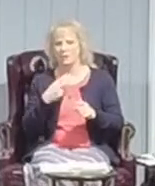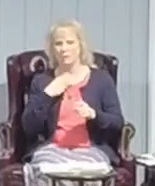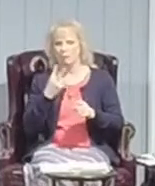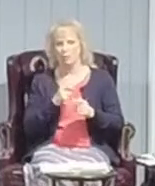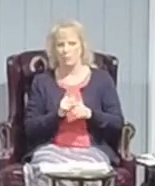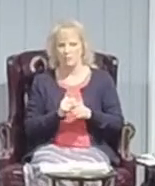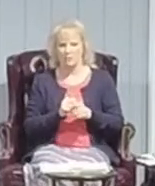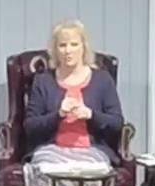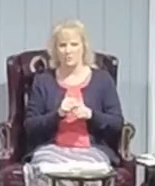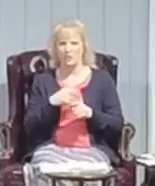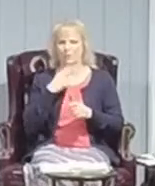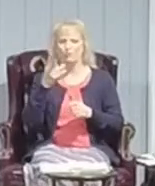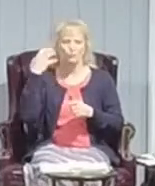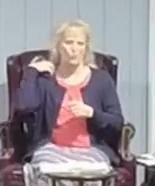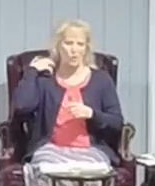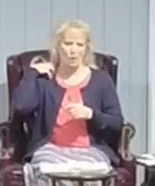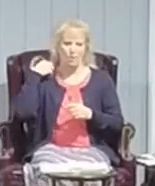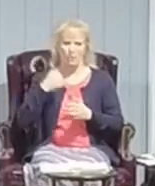of the coach.